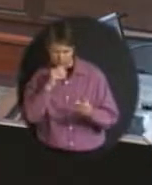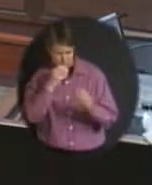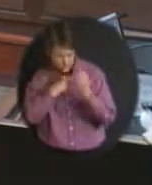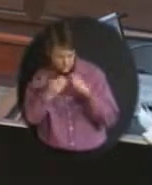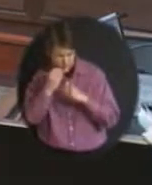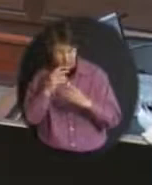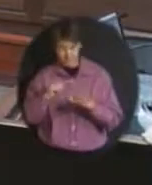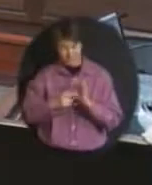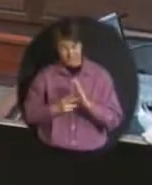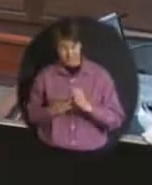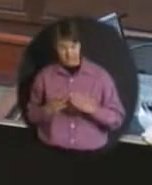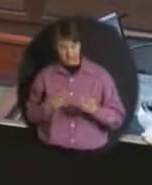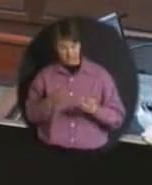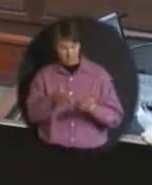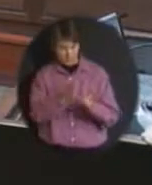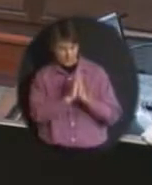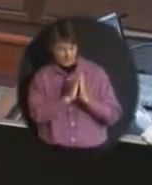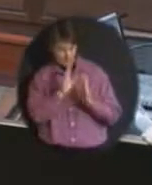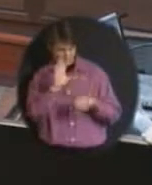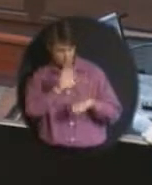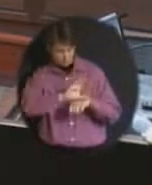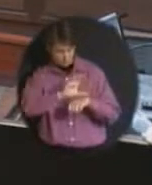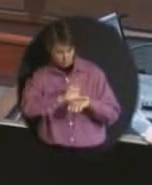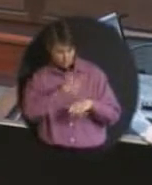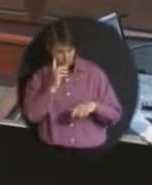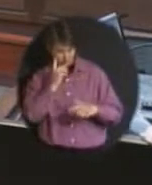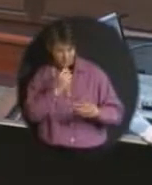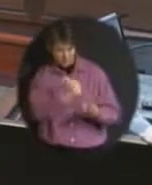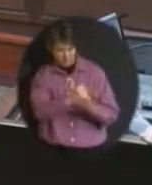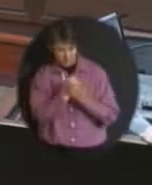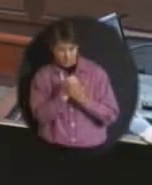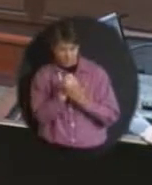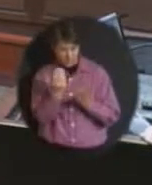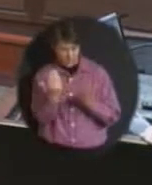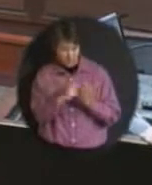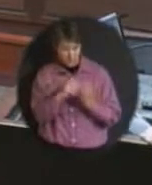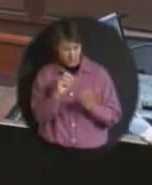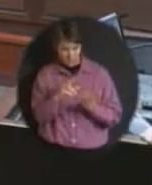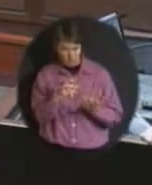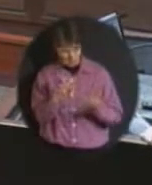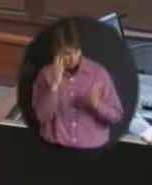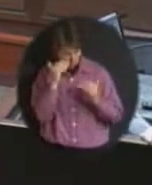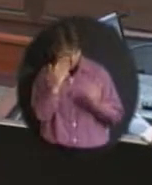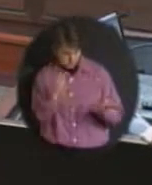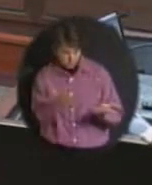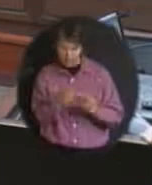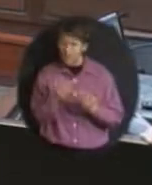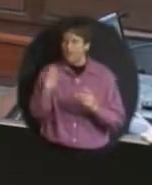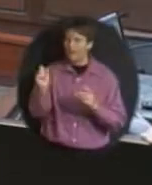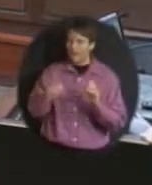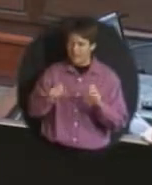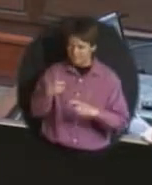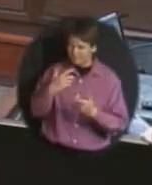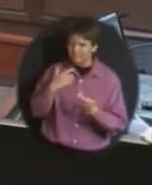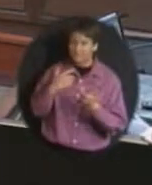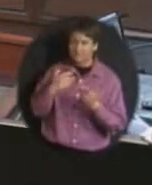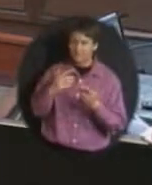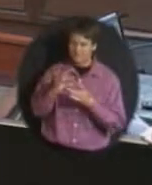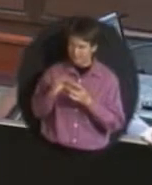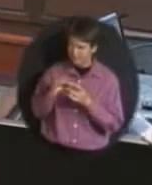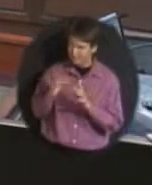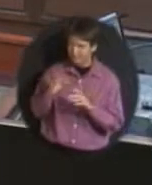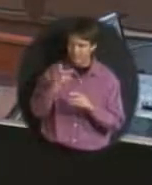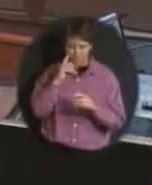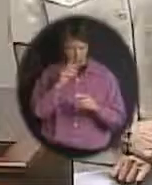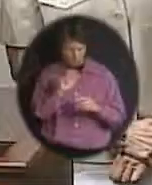our faith-based communities and hope that they're holding us up in in August and